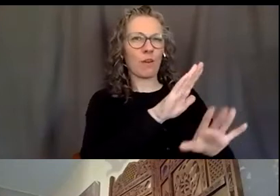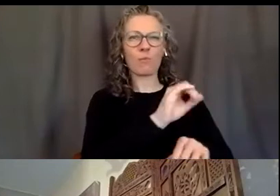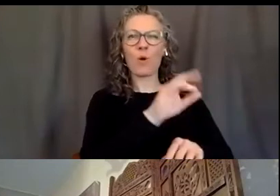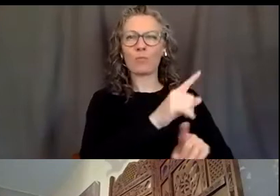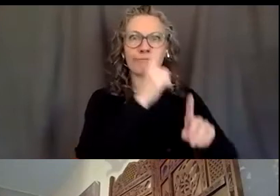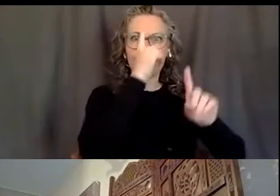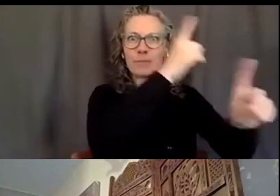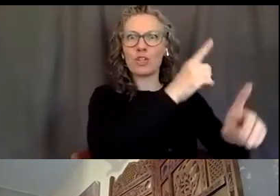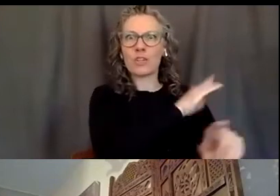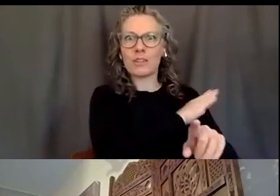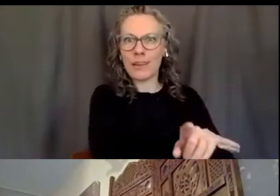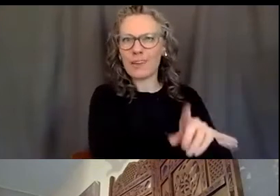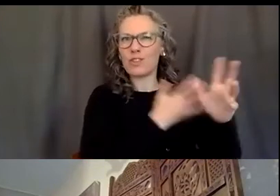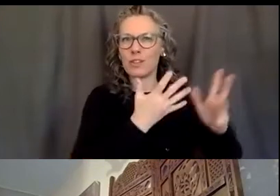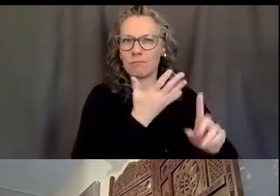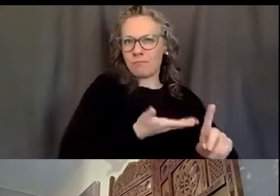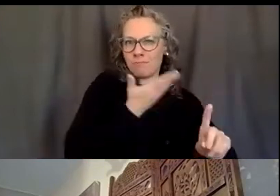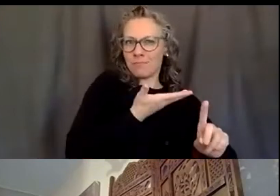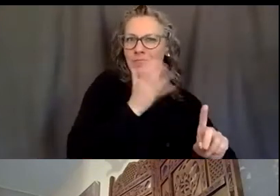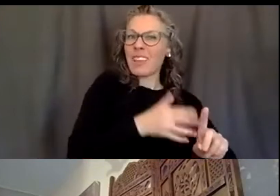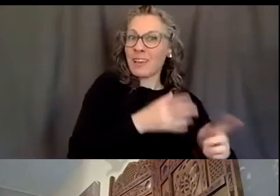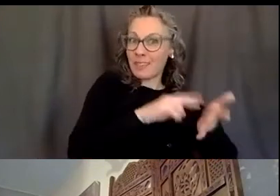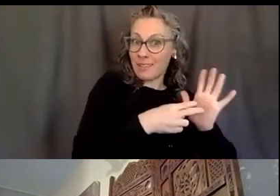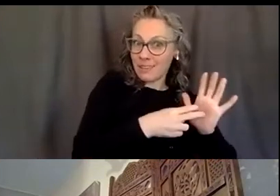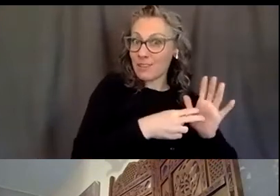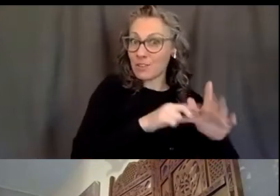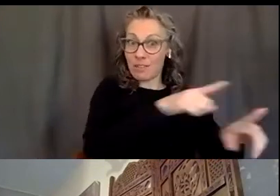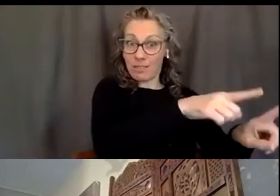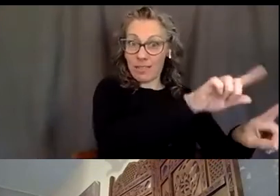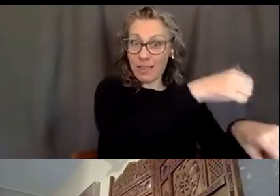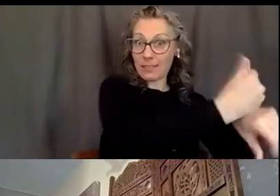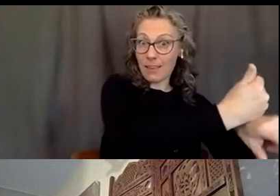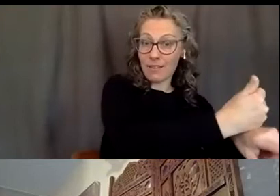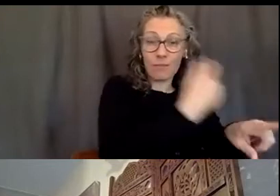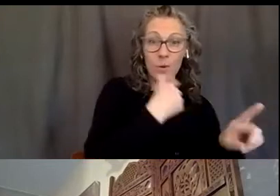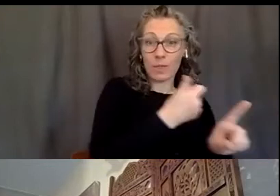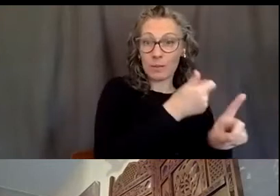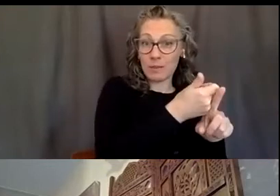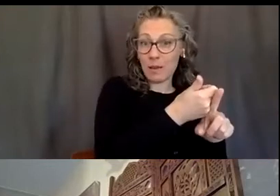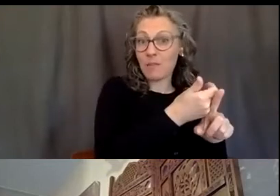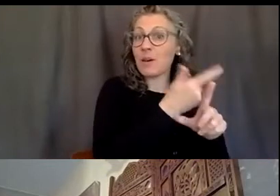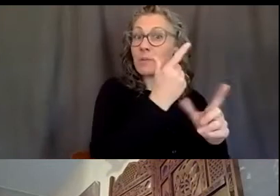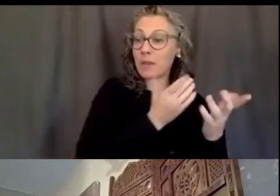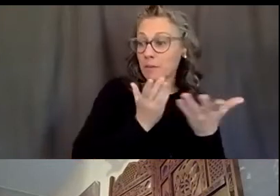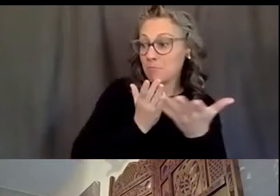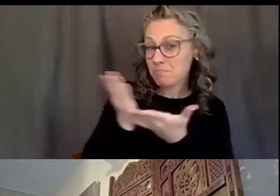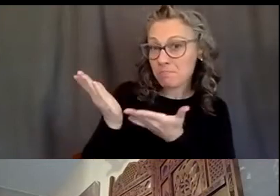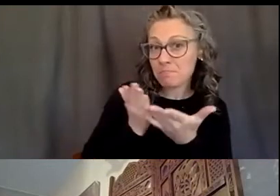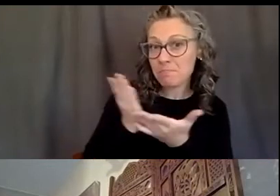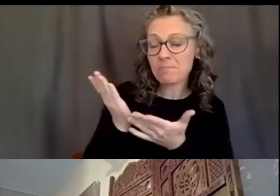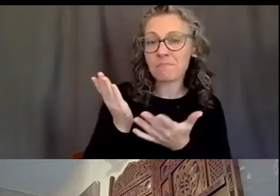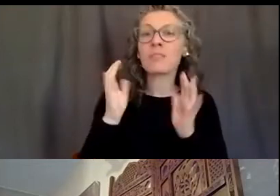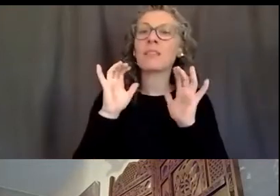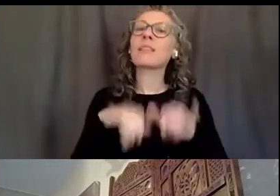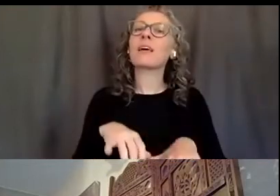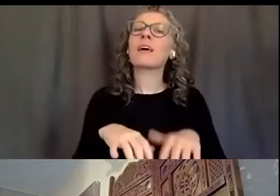own the intention they have set for perhaps being of service. It may be